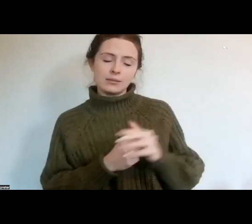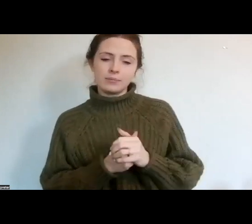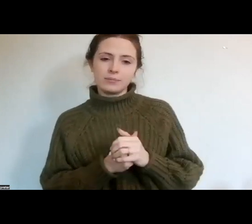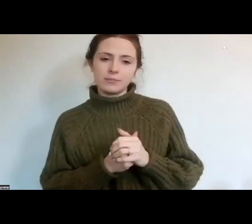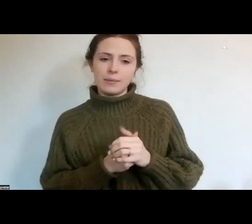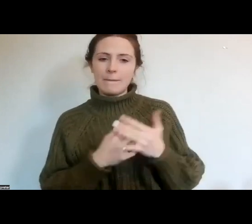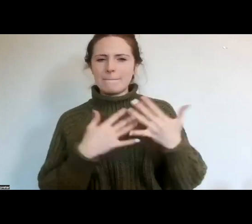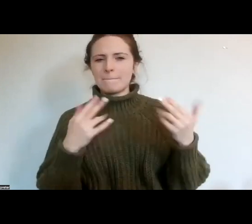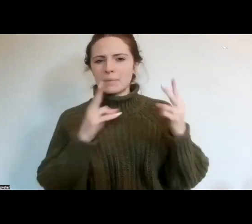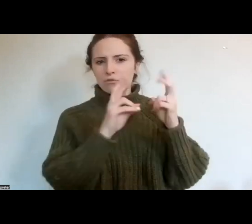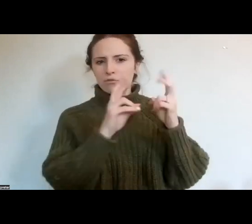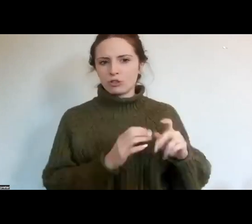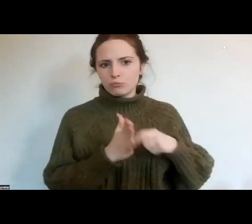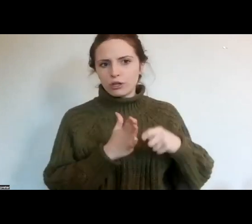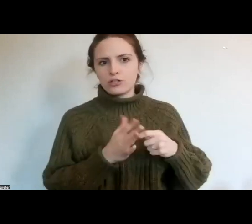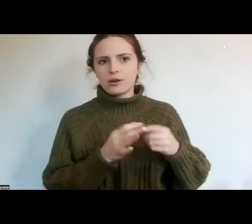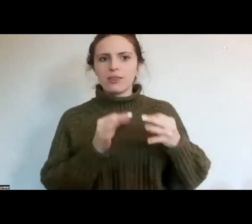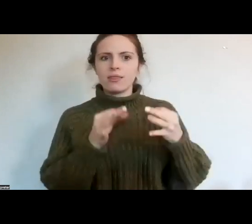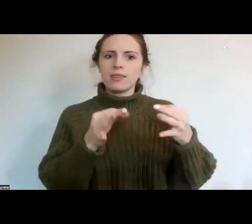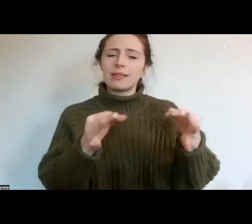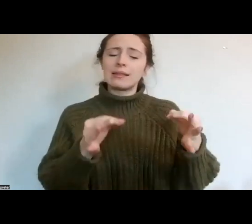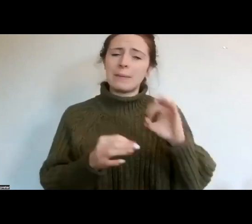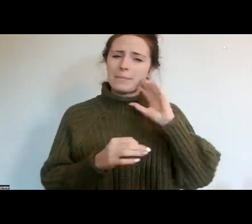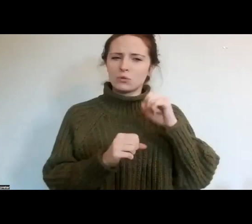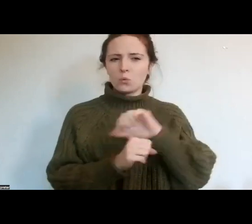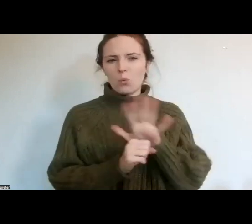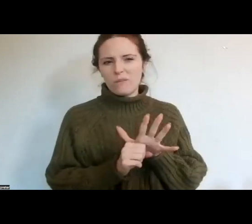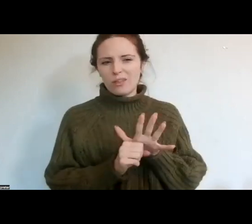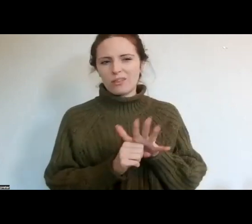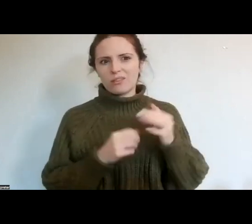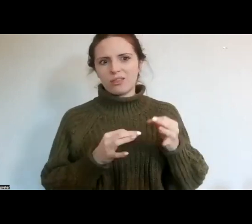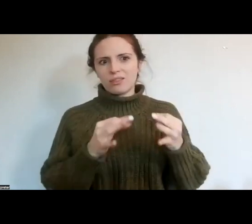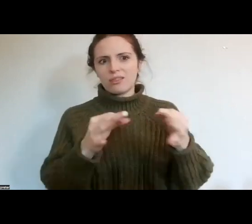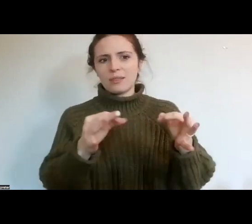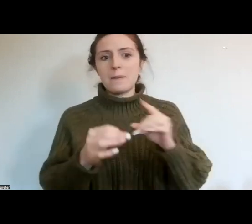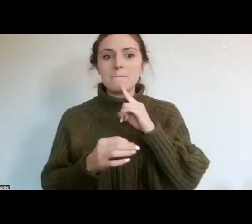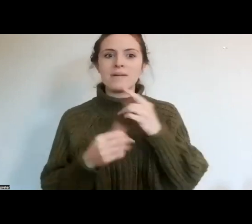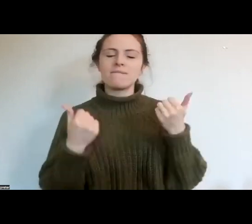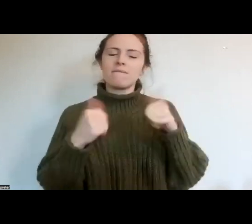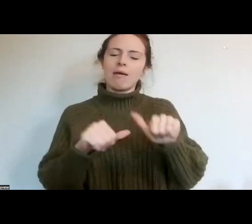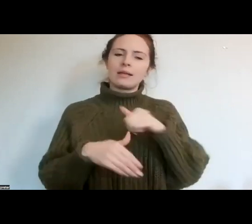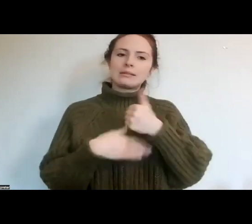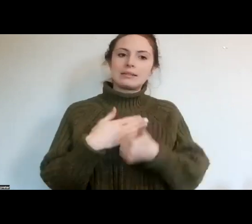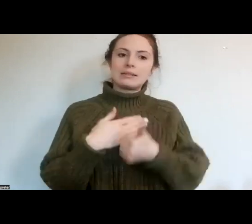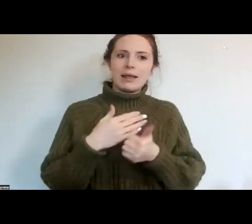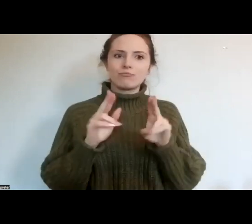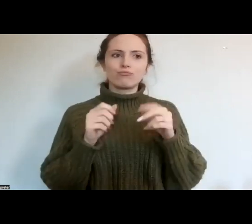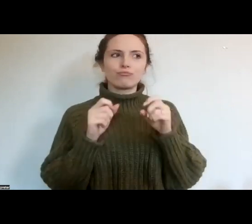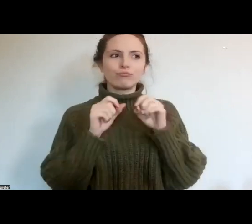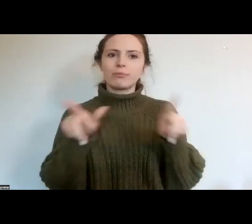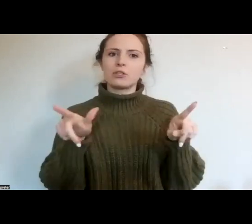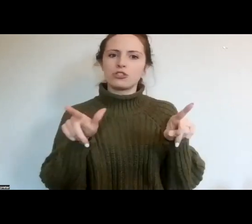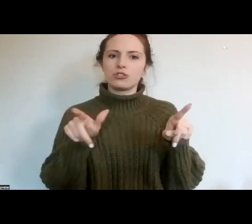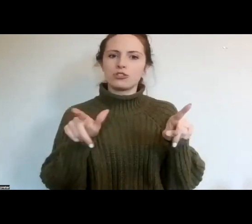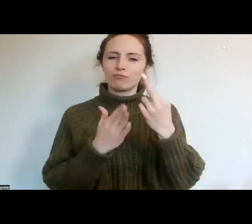research projects that were delayed due to COVID-19 pandemic. However, we're delighted today to be able to publish this report. Before I hand